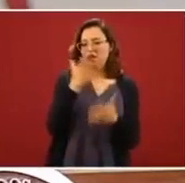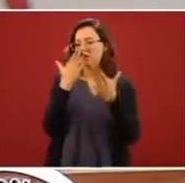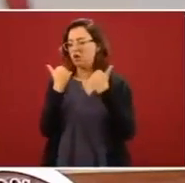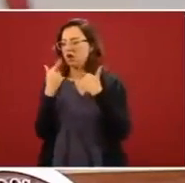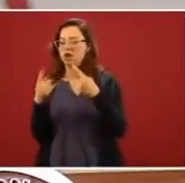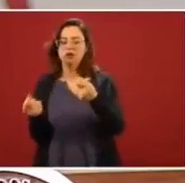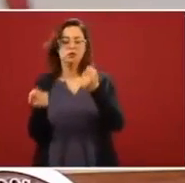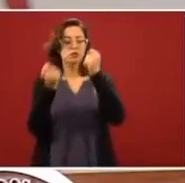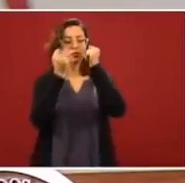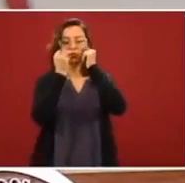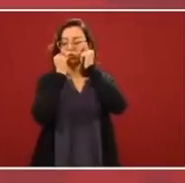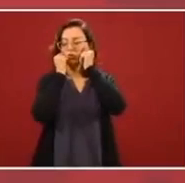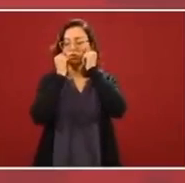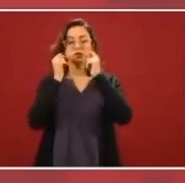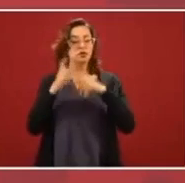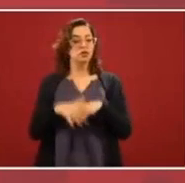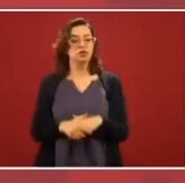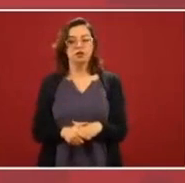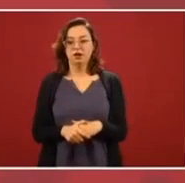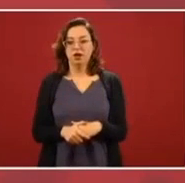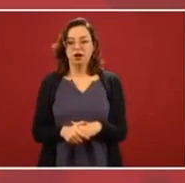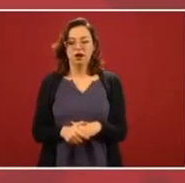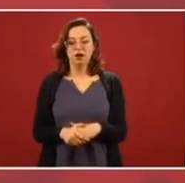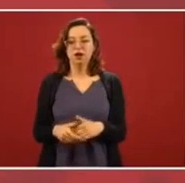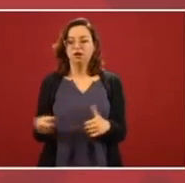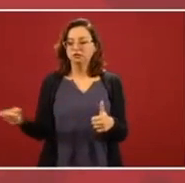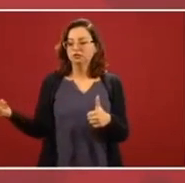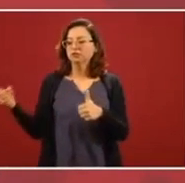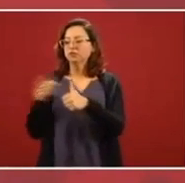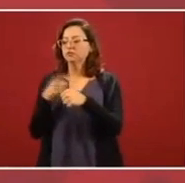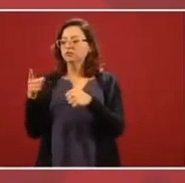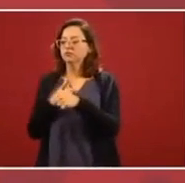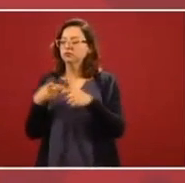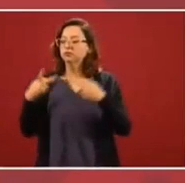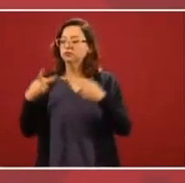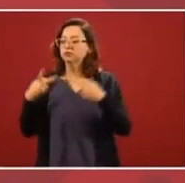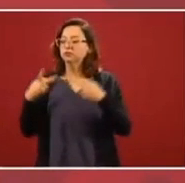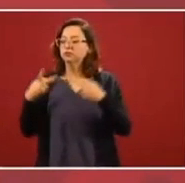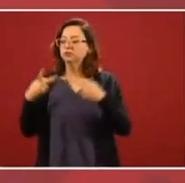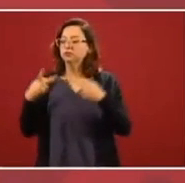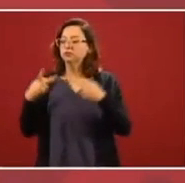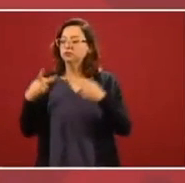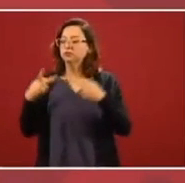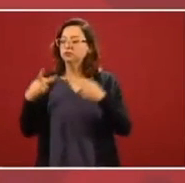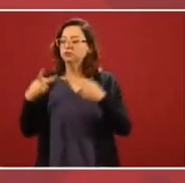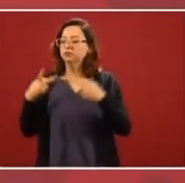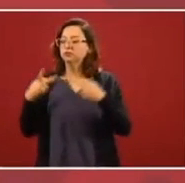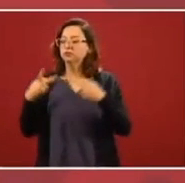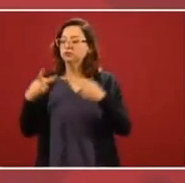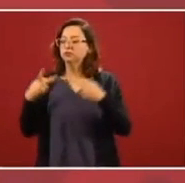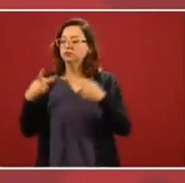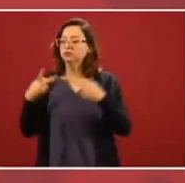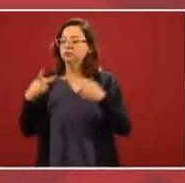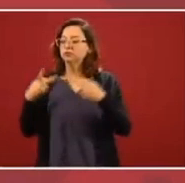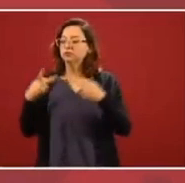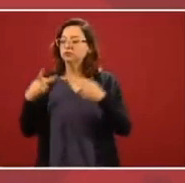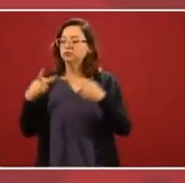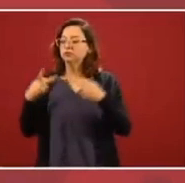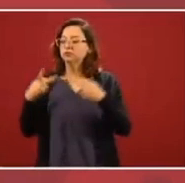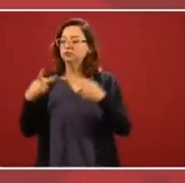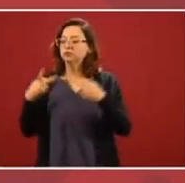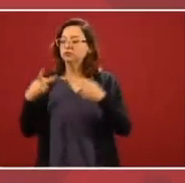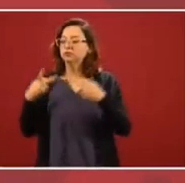Ya sabemos que lo primero es el bienestar del pueblo. What we know is most important is